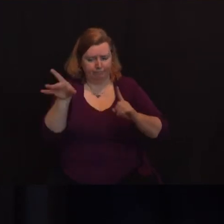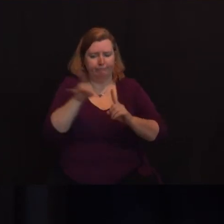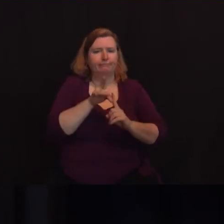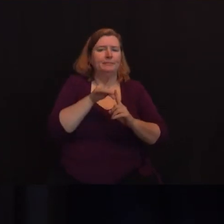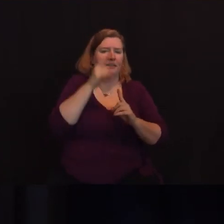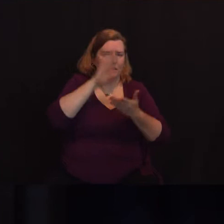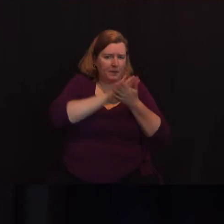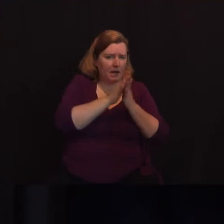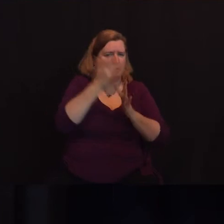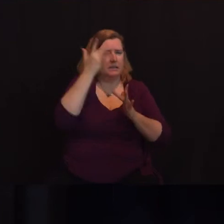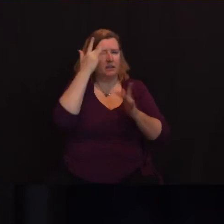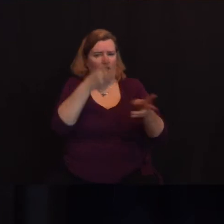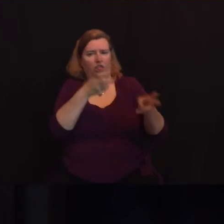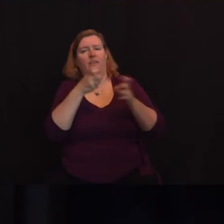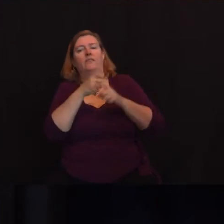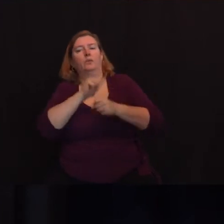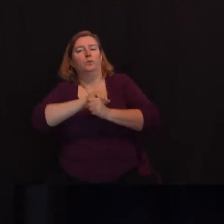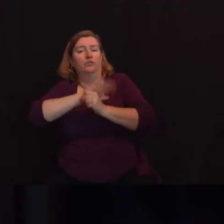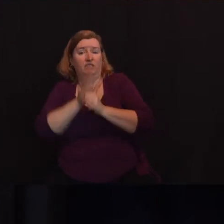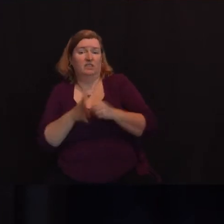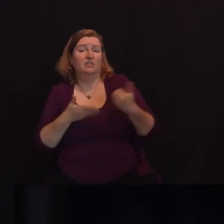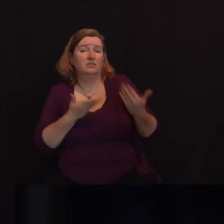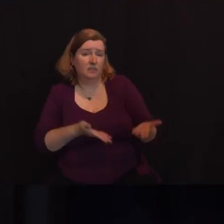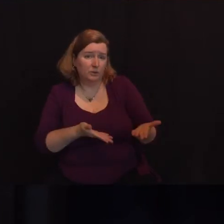virus. As we have seen in our state,